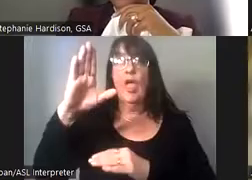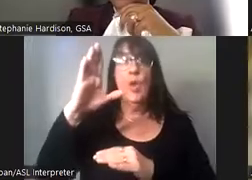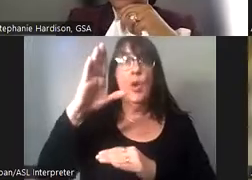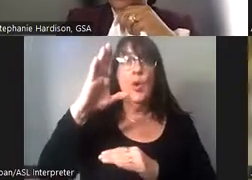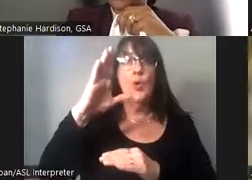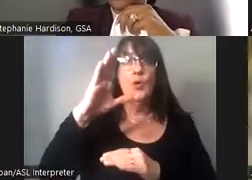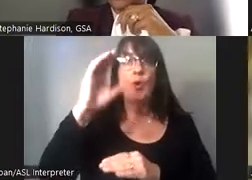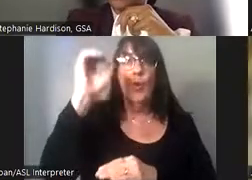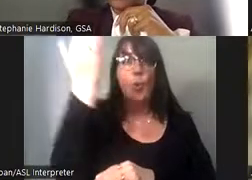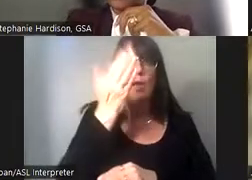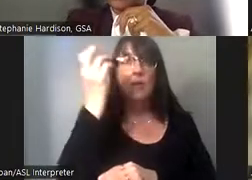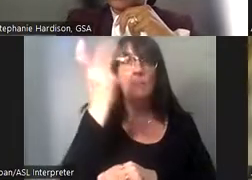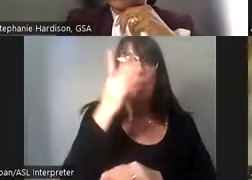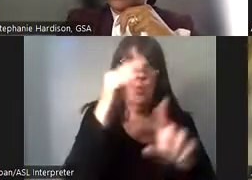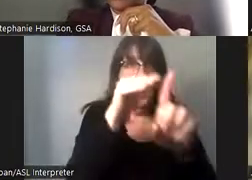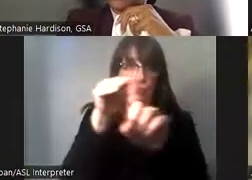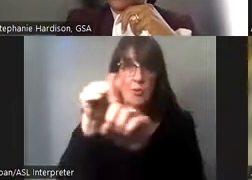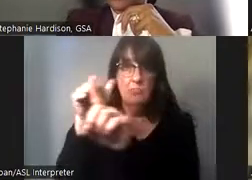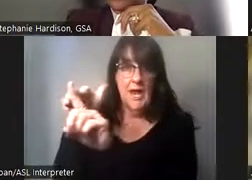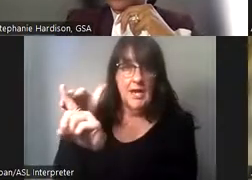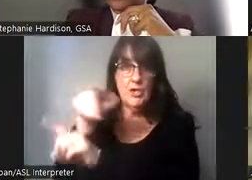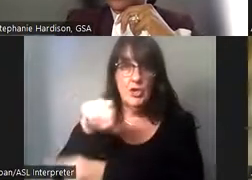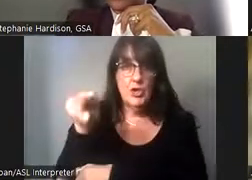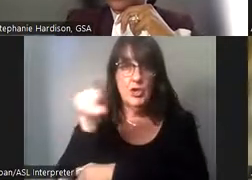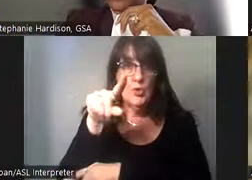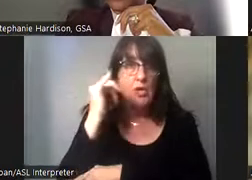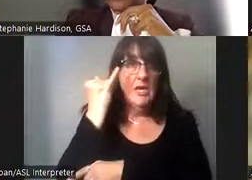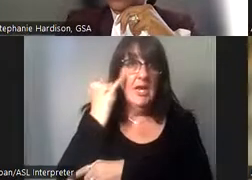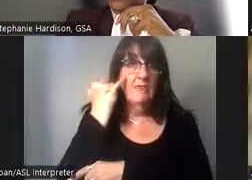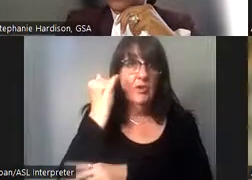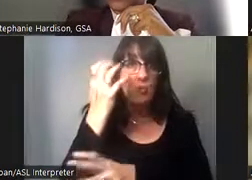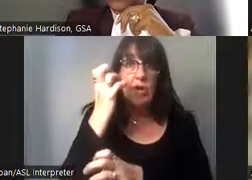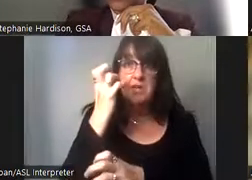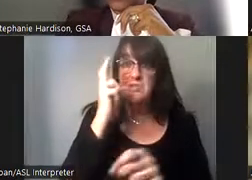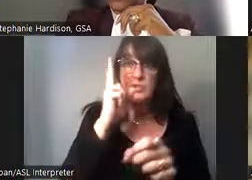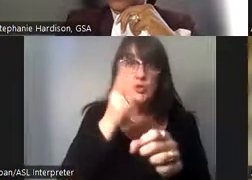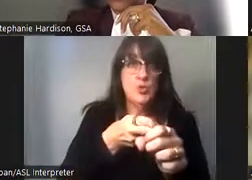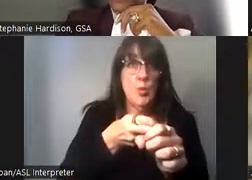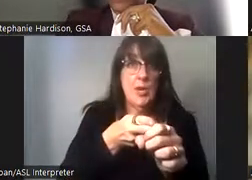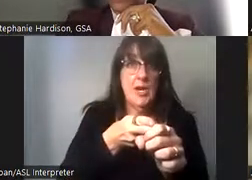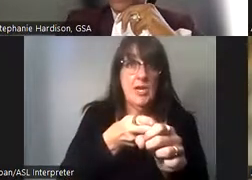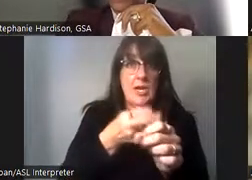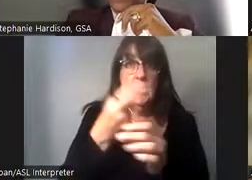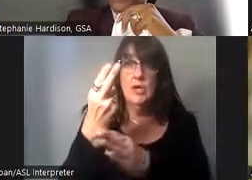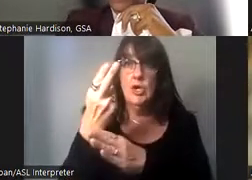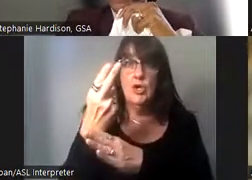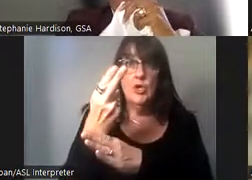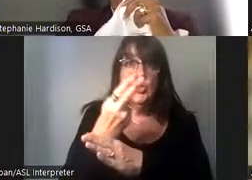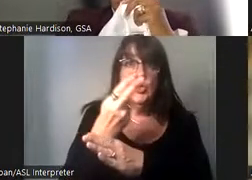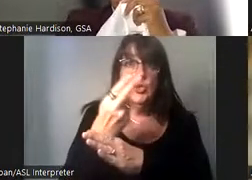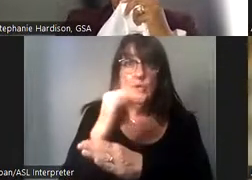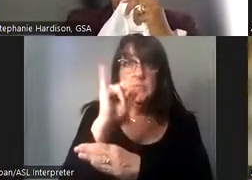for members of the public. If you are interested in chiming in any way, shape, or form, please use the